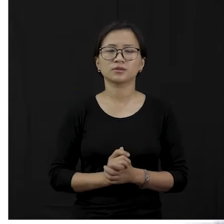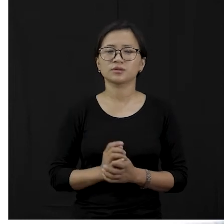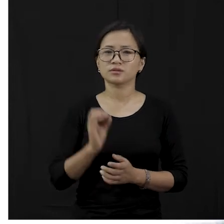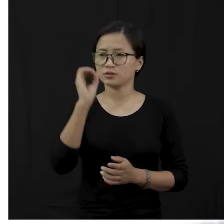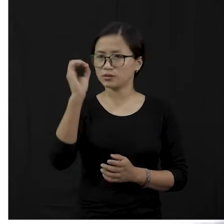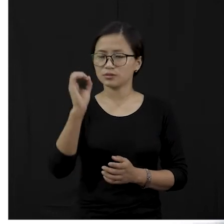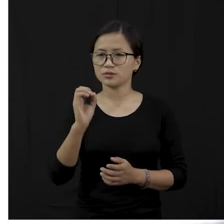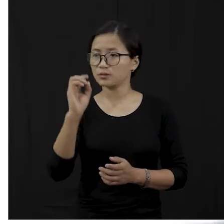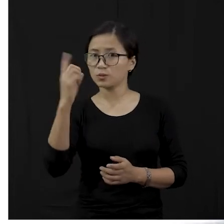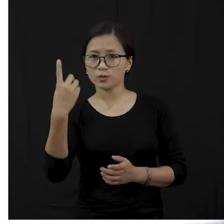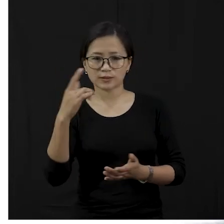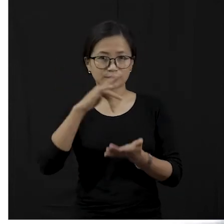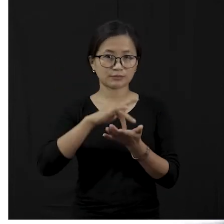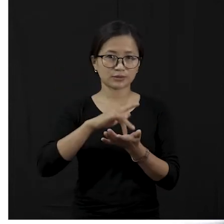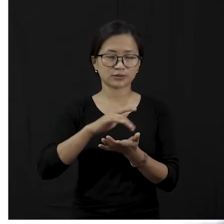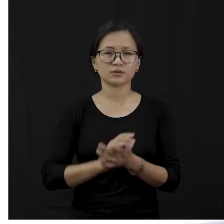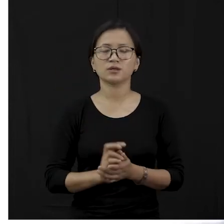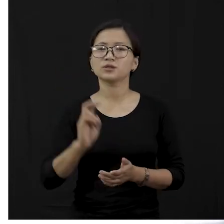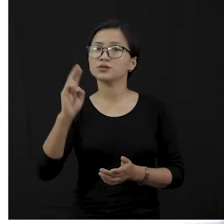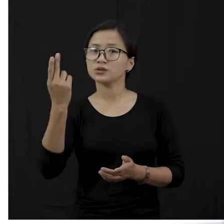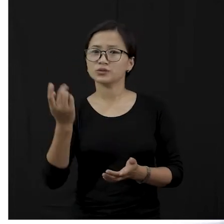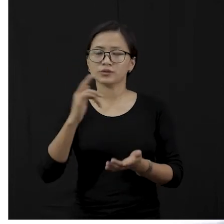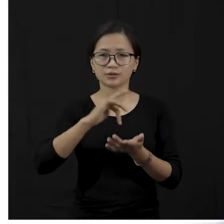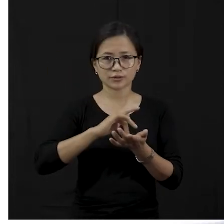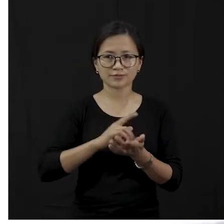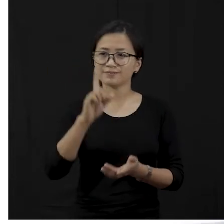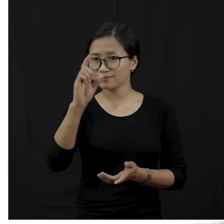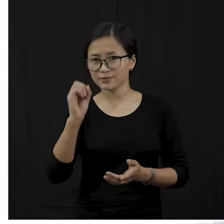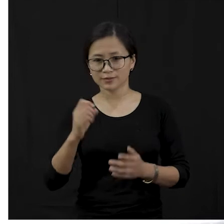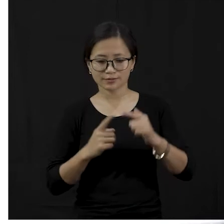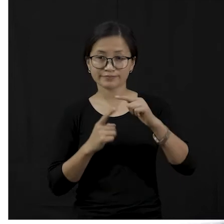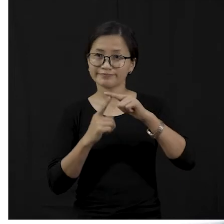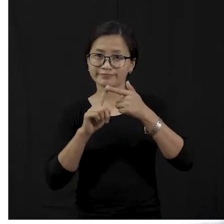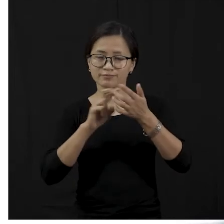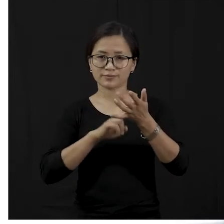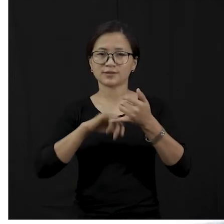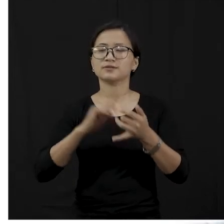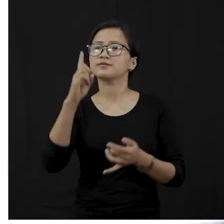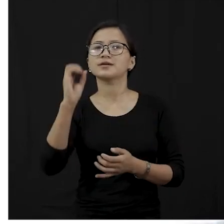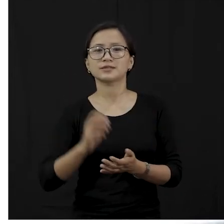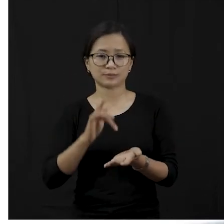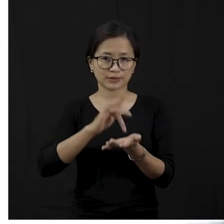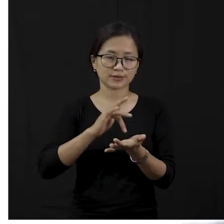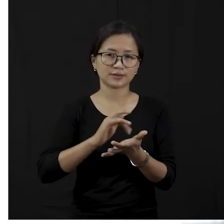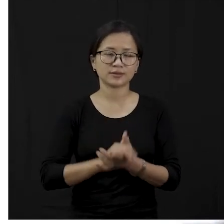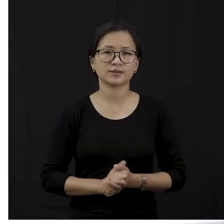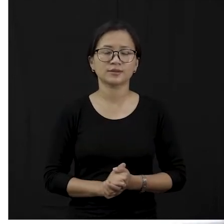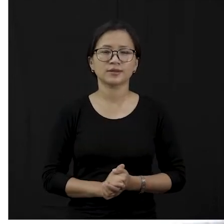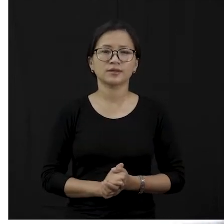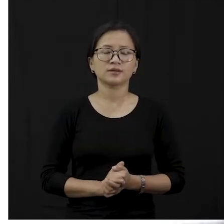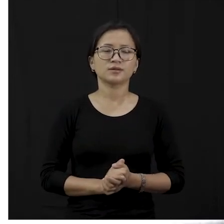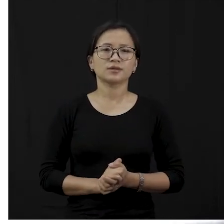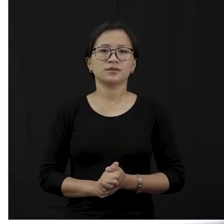is in ones place and 2 is in tens place. Right? In 20, 0 is in ones